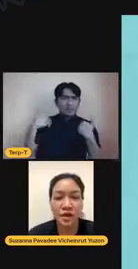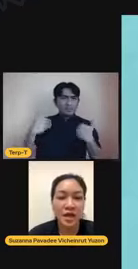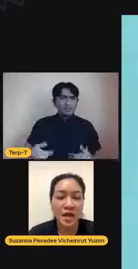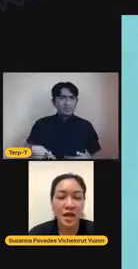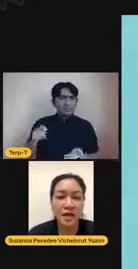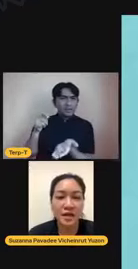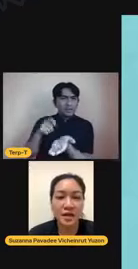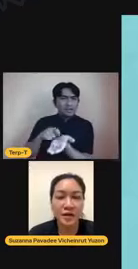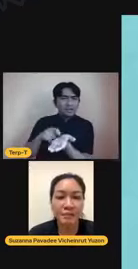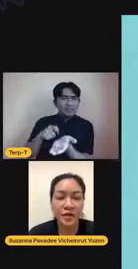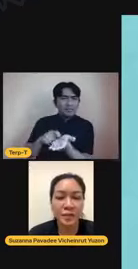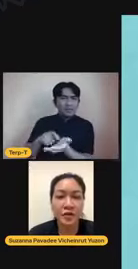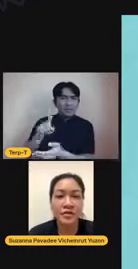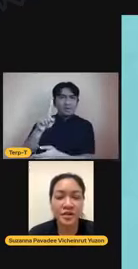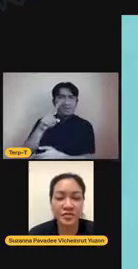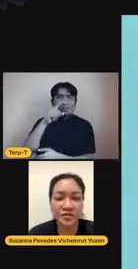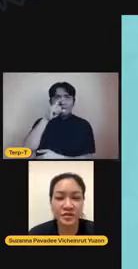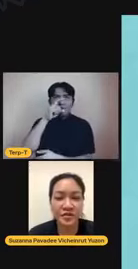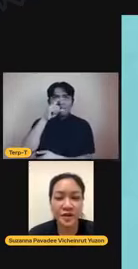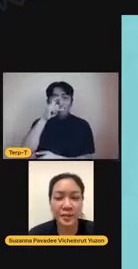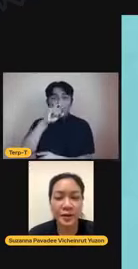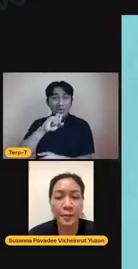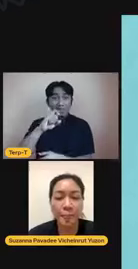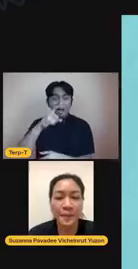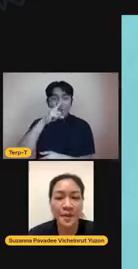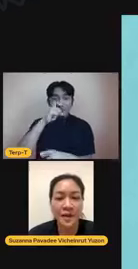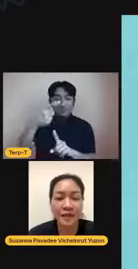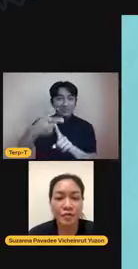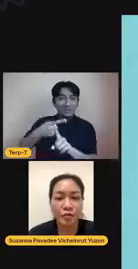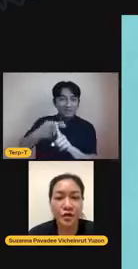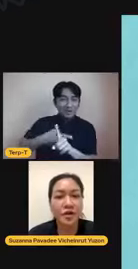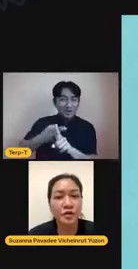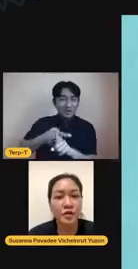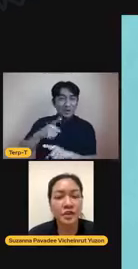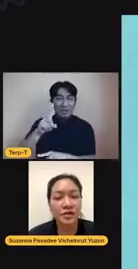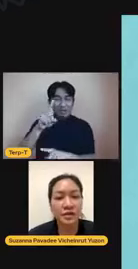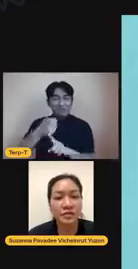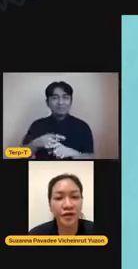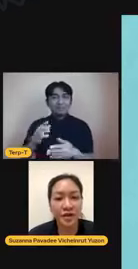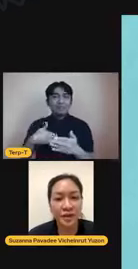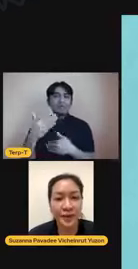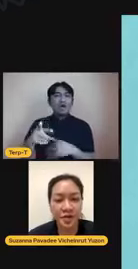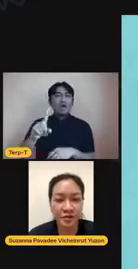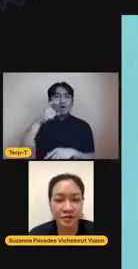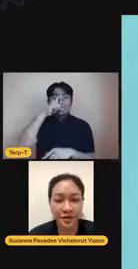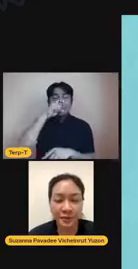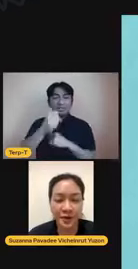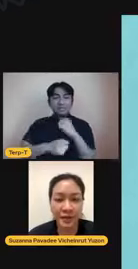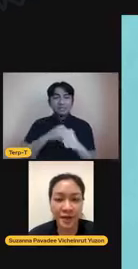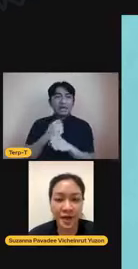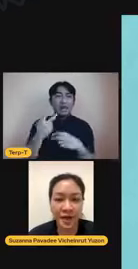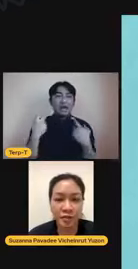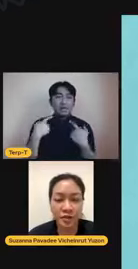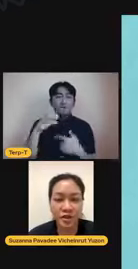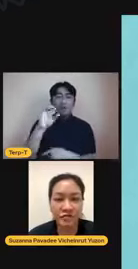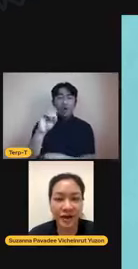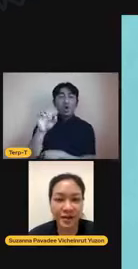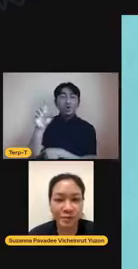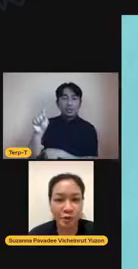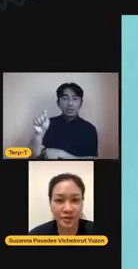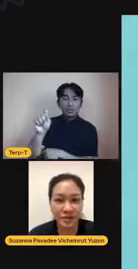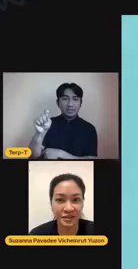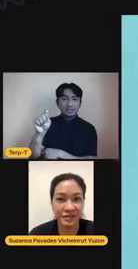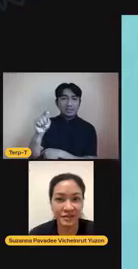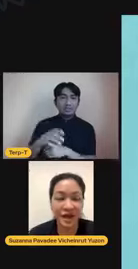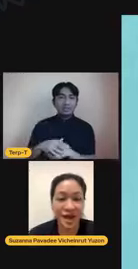old, and that's physical therapy. And then after 1 year old, she started with occupational therapy, and which is